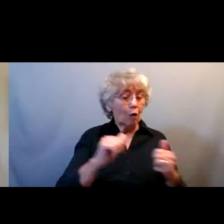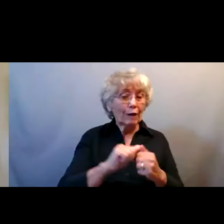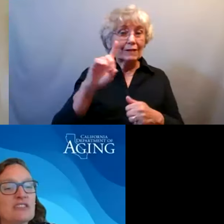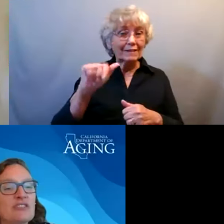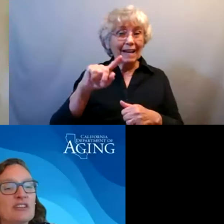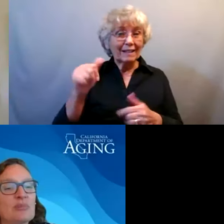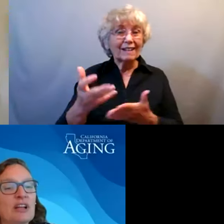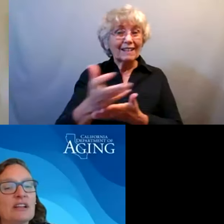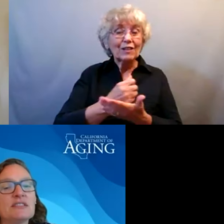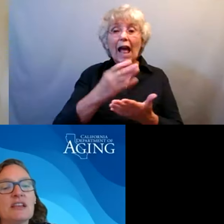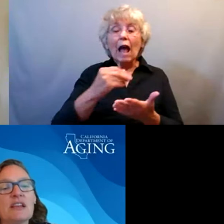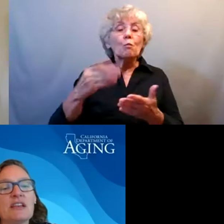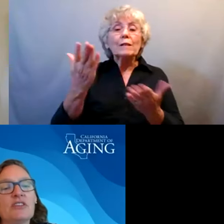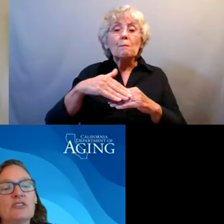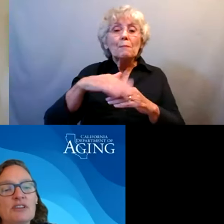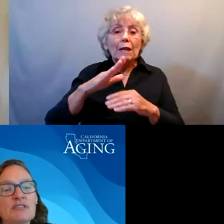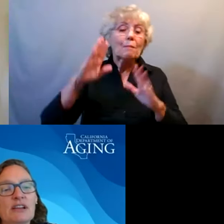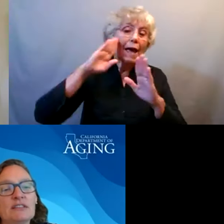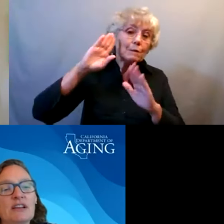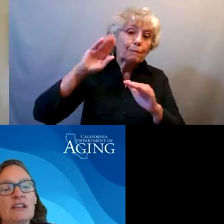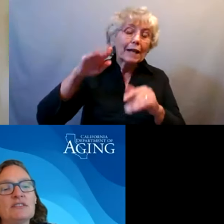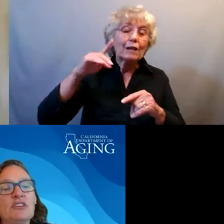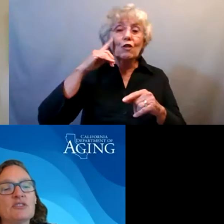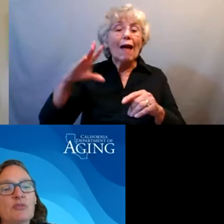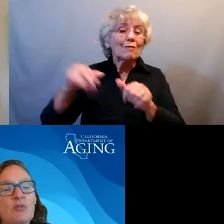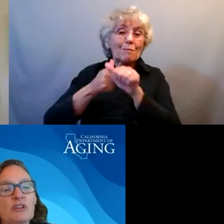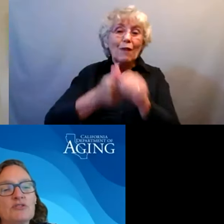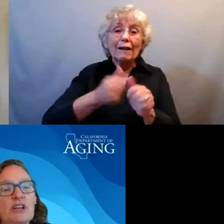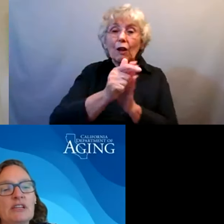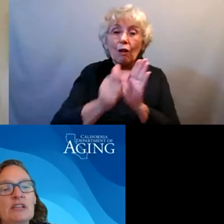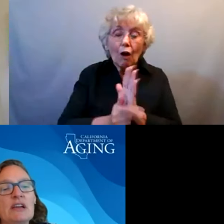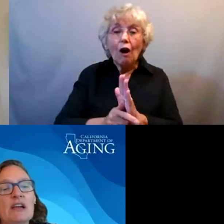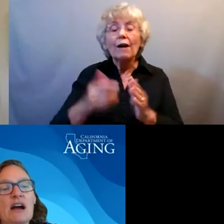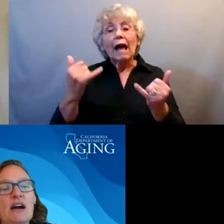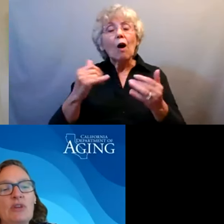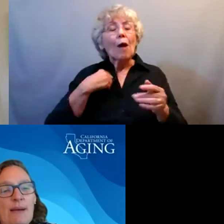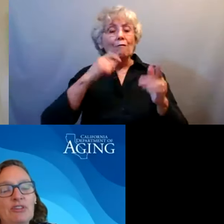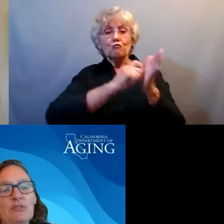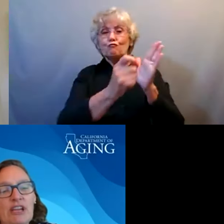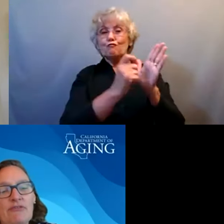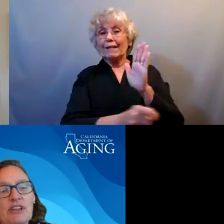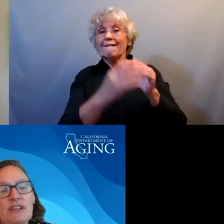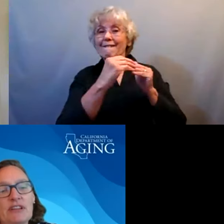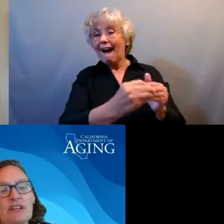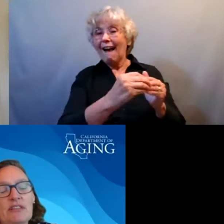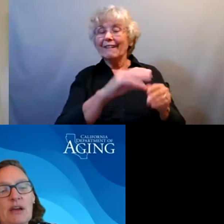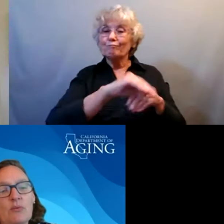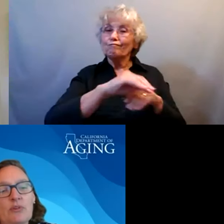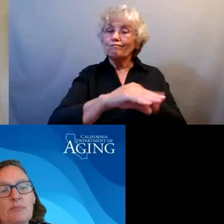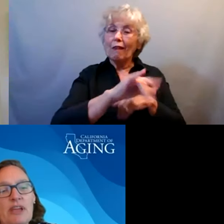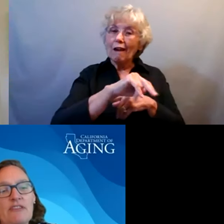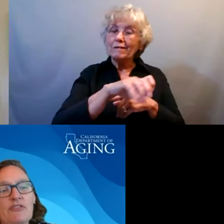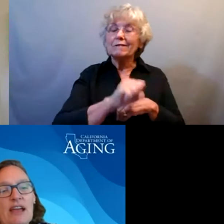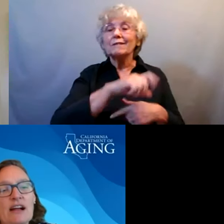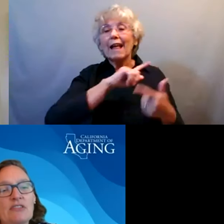the expectation, the compliance, here's written guidelines, here's some recorded training. We absolutely have funding that